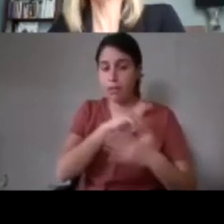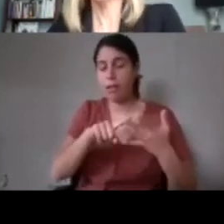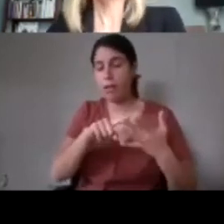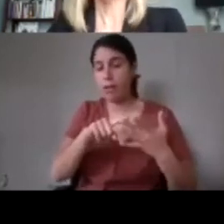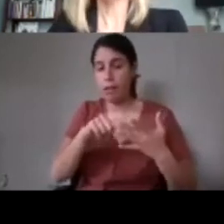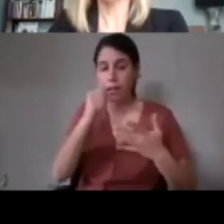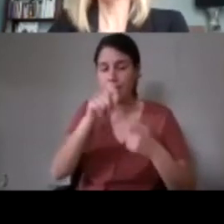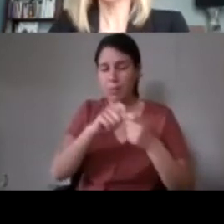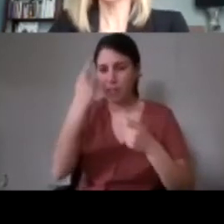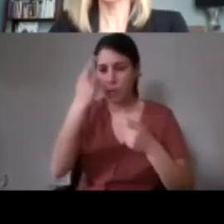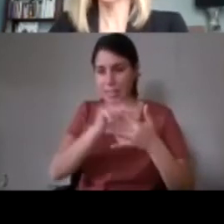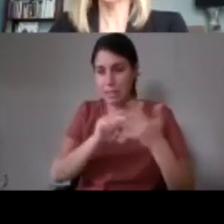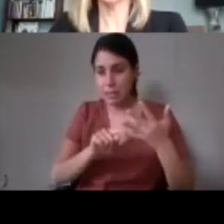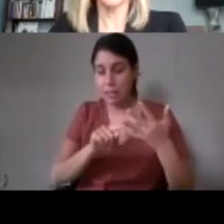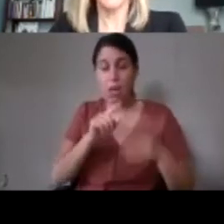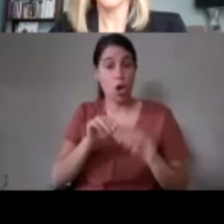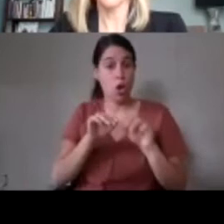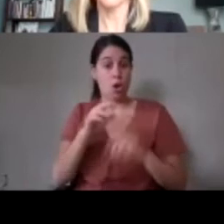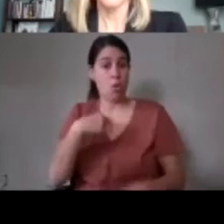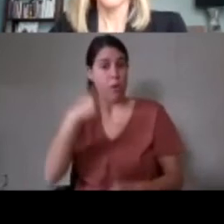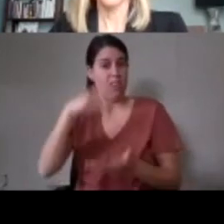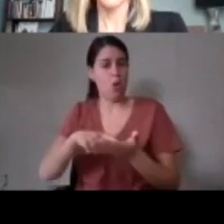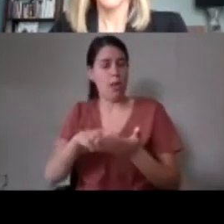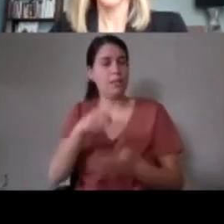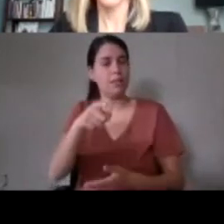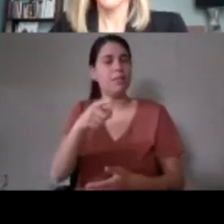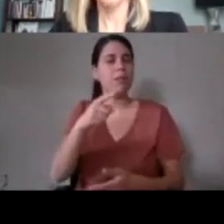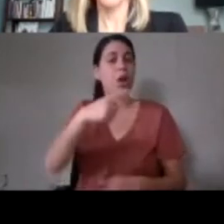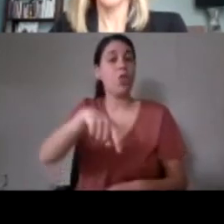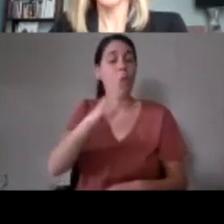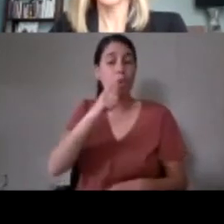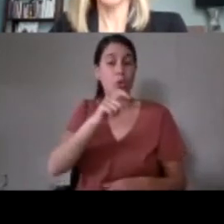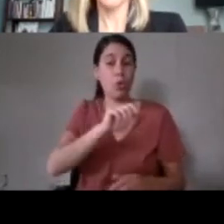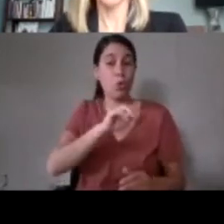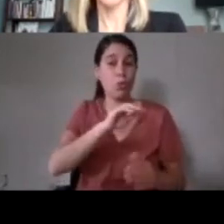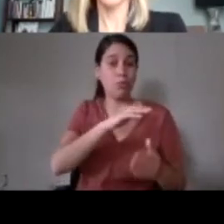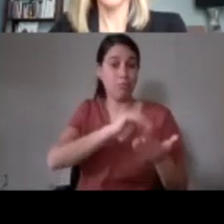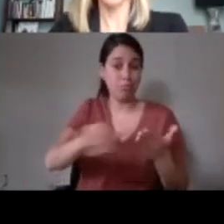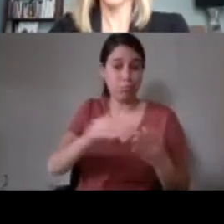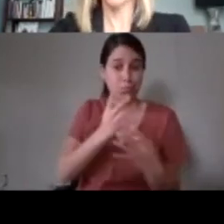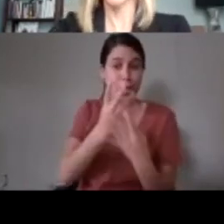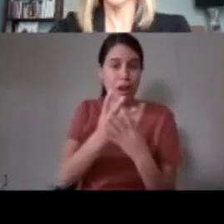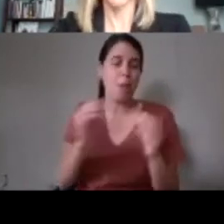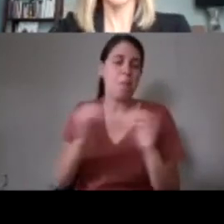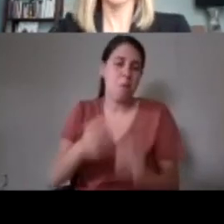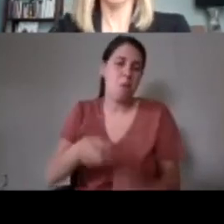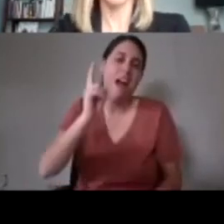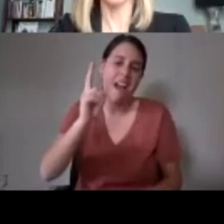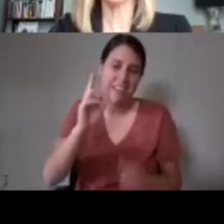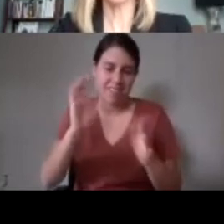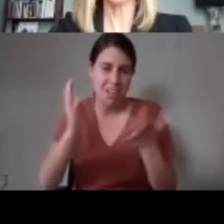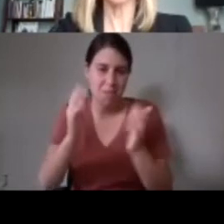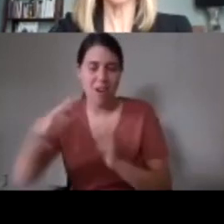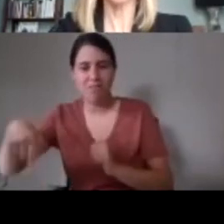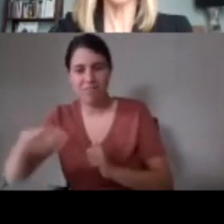reasons, the prevalence was considerably higher in the reentry sample as compared with the never incarcerated